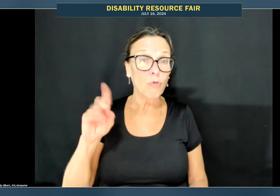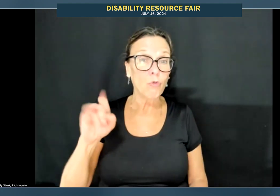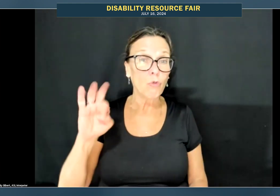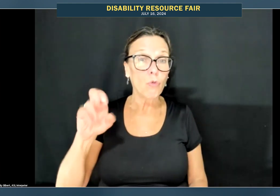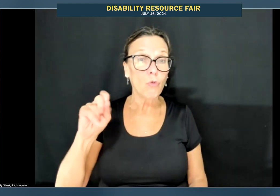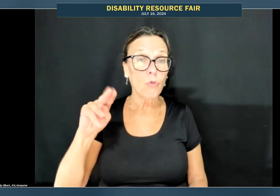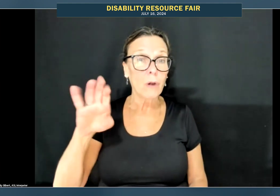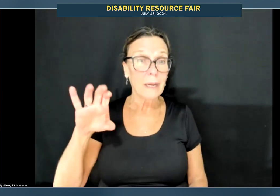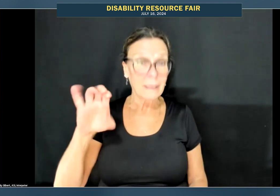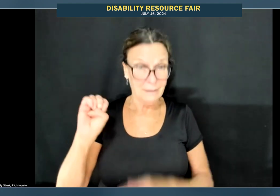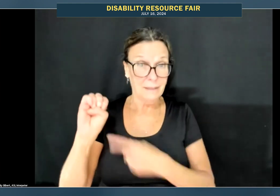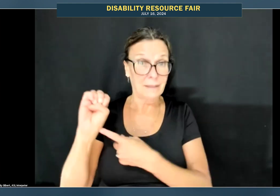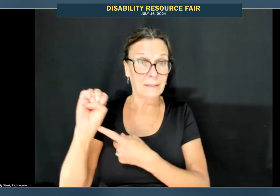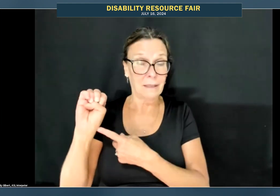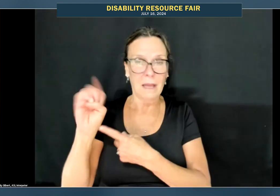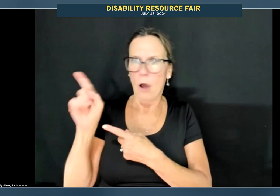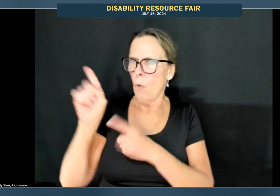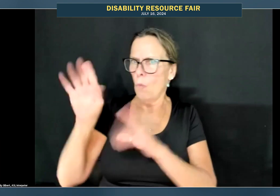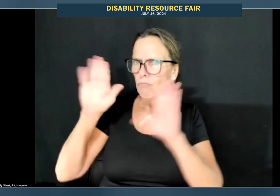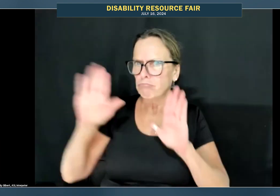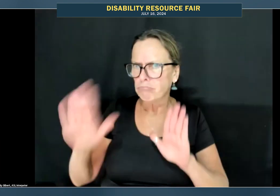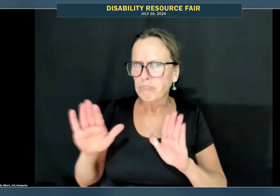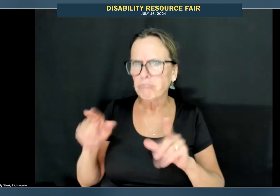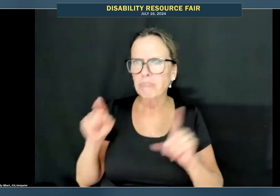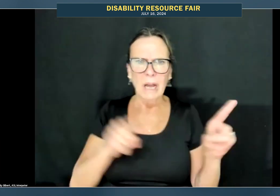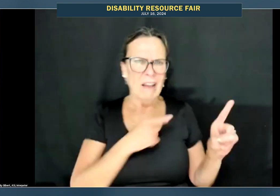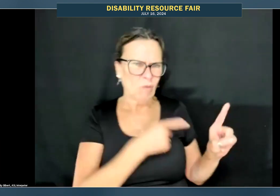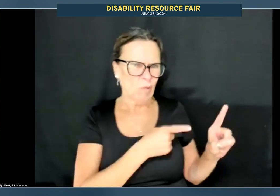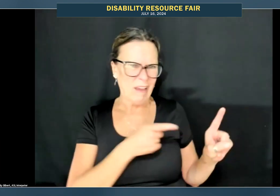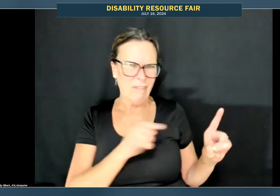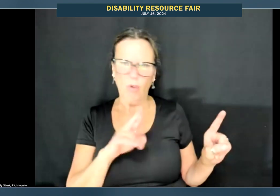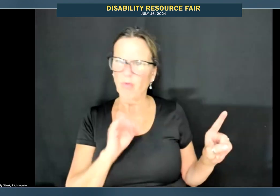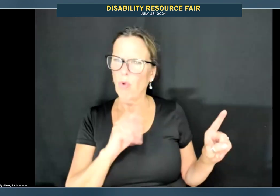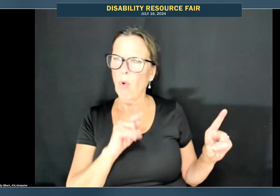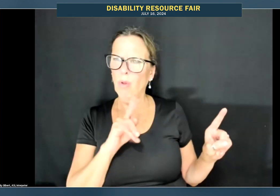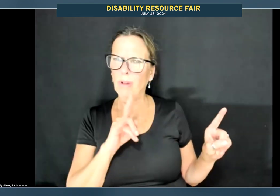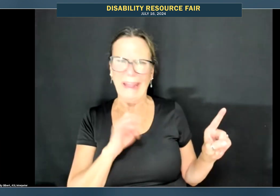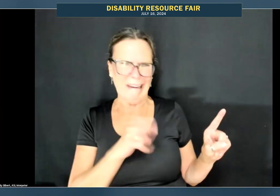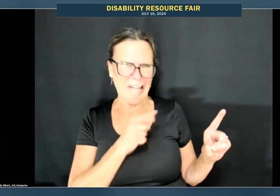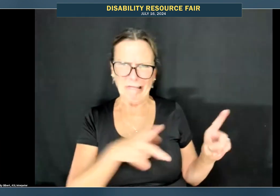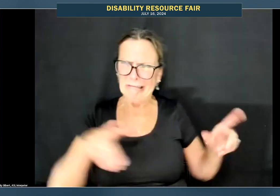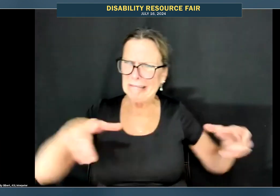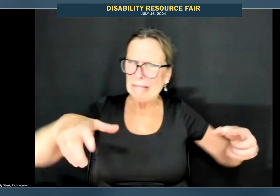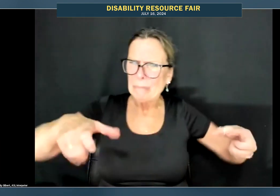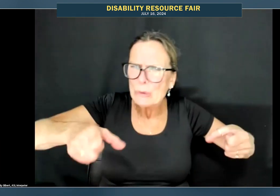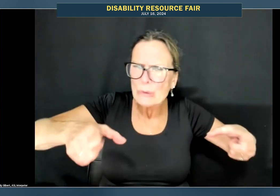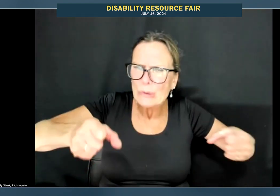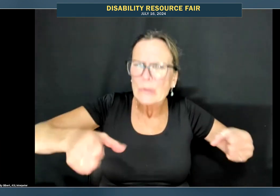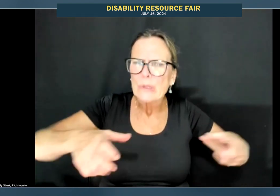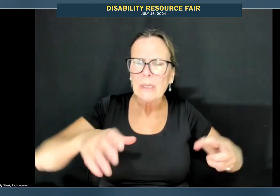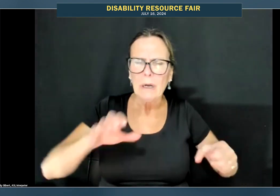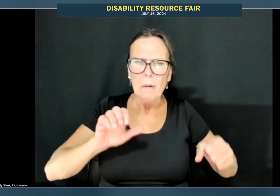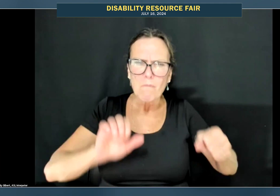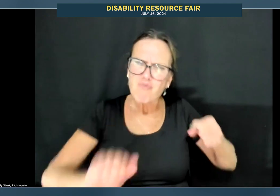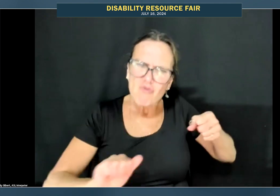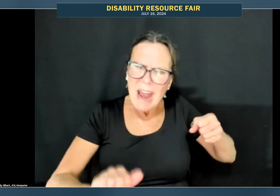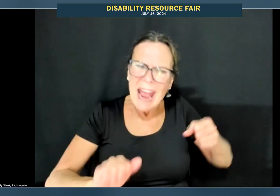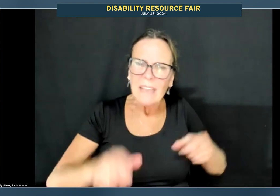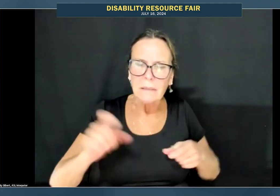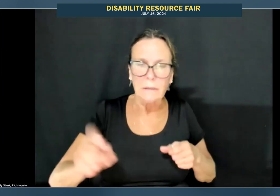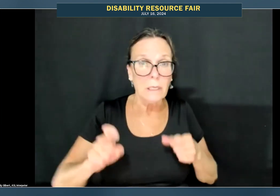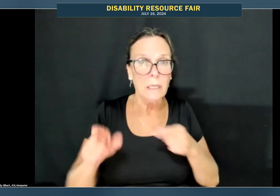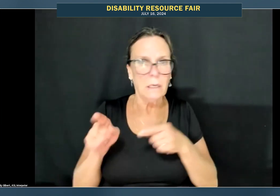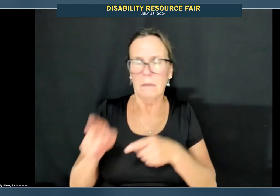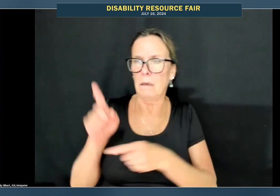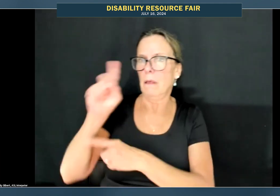have a rollator that needs a brake adjustment, we bring them in. They either change out the cable or adjust